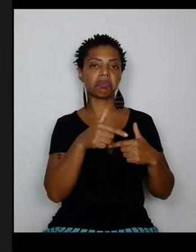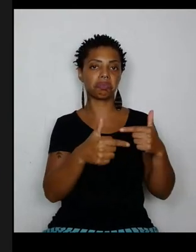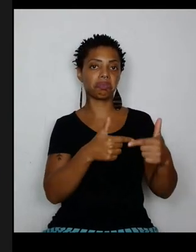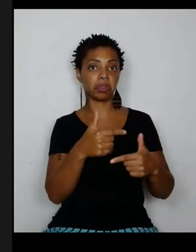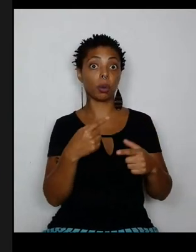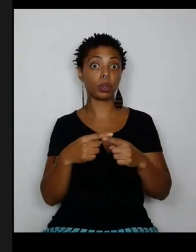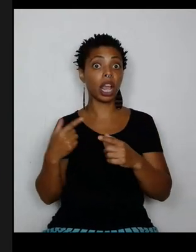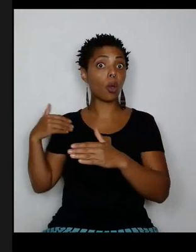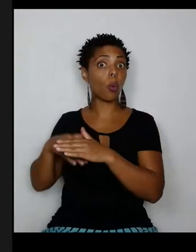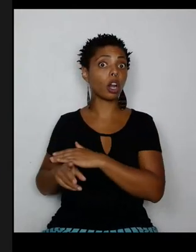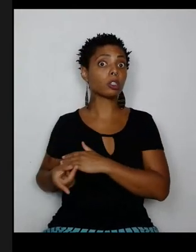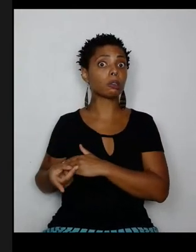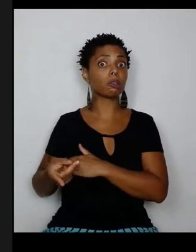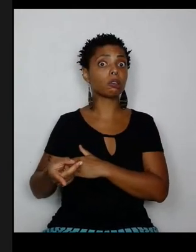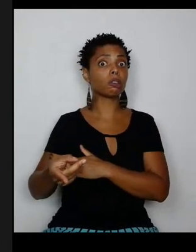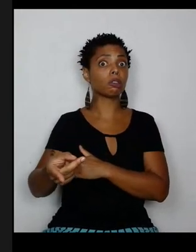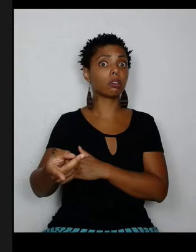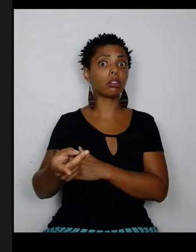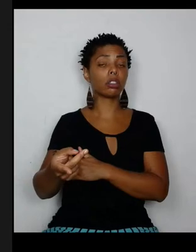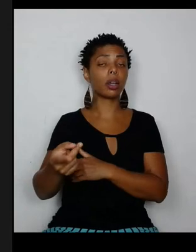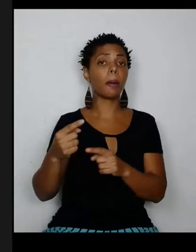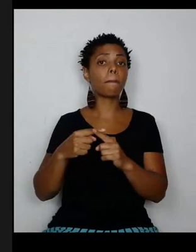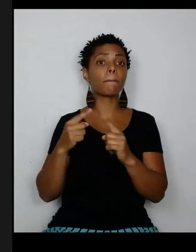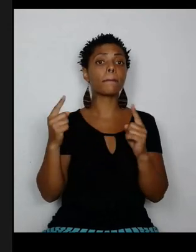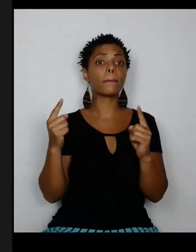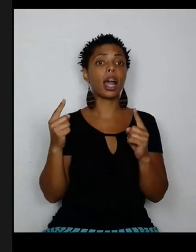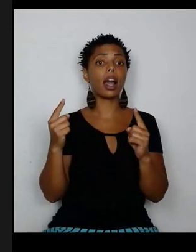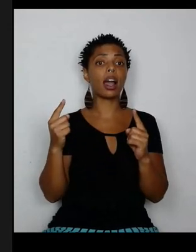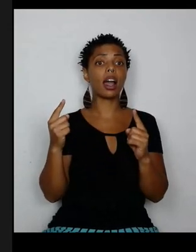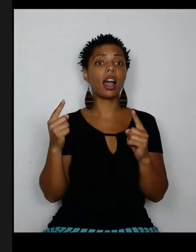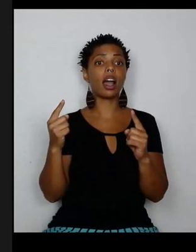still trying to figure out his artwork